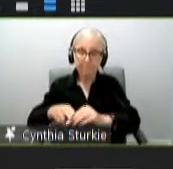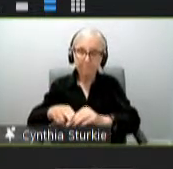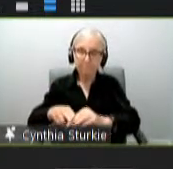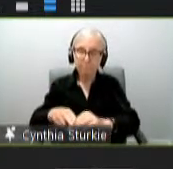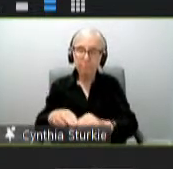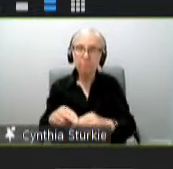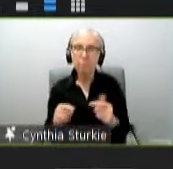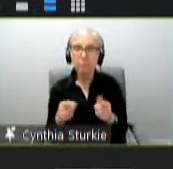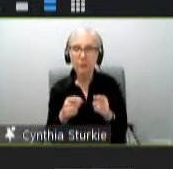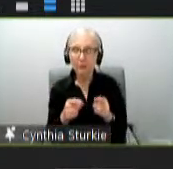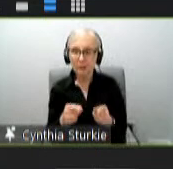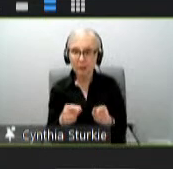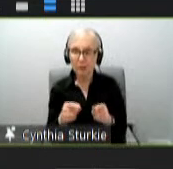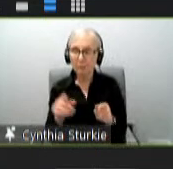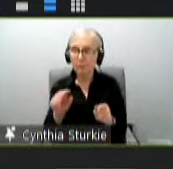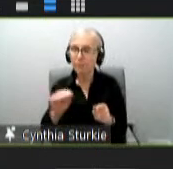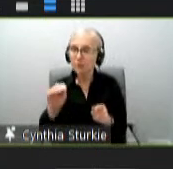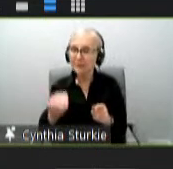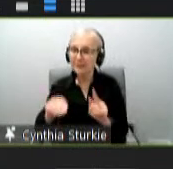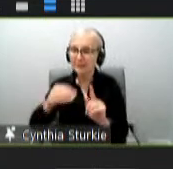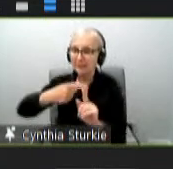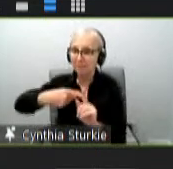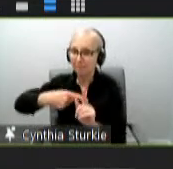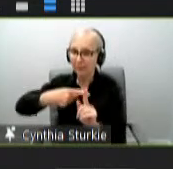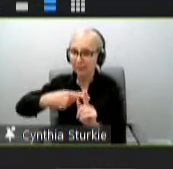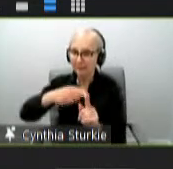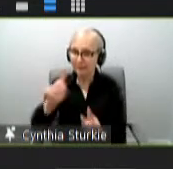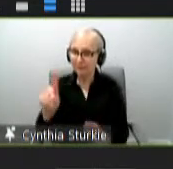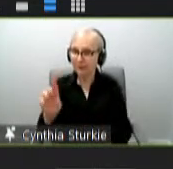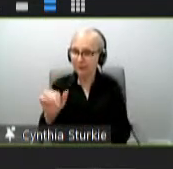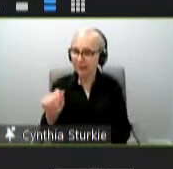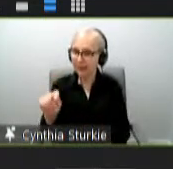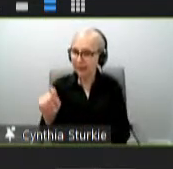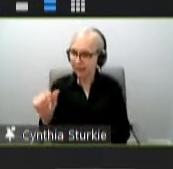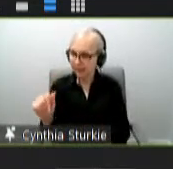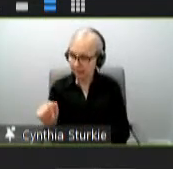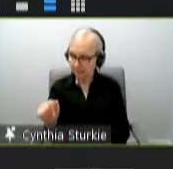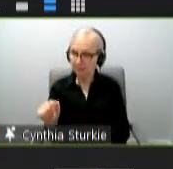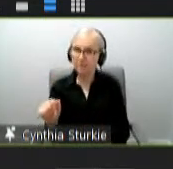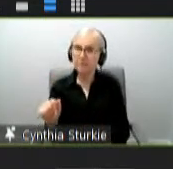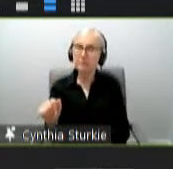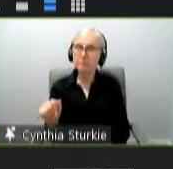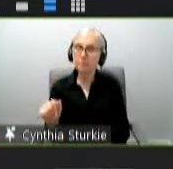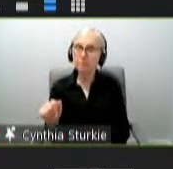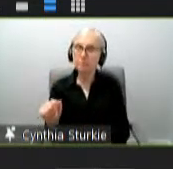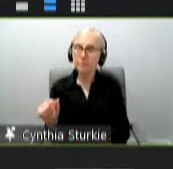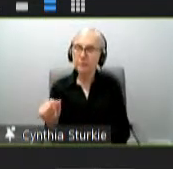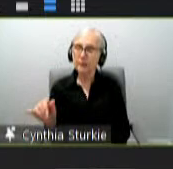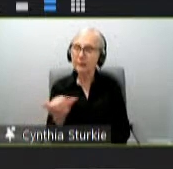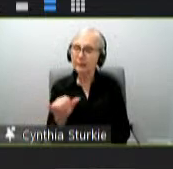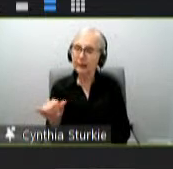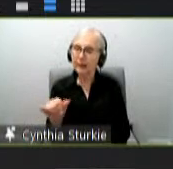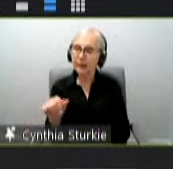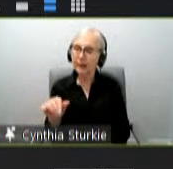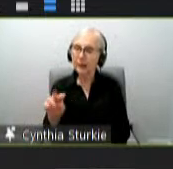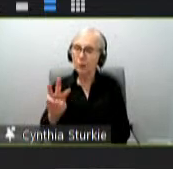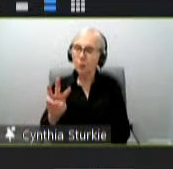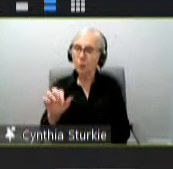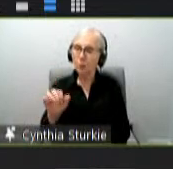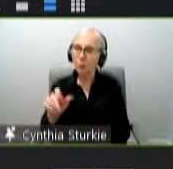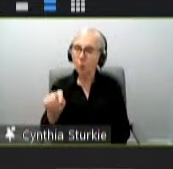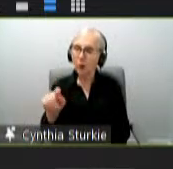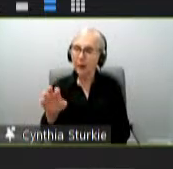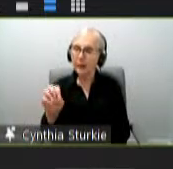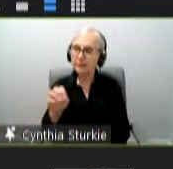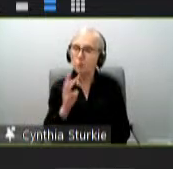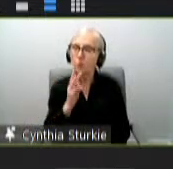Moving on to our percent positivity data, similar to our case data and other data sources like wastewater data, we continue to see a clear increasing